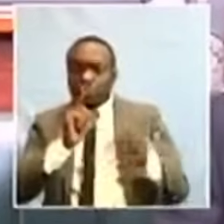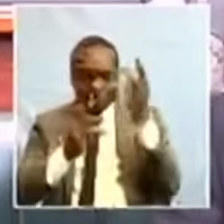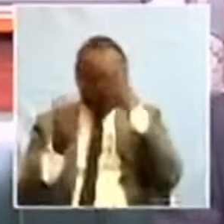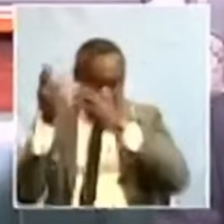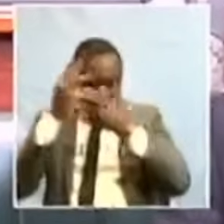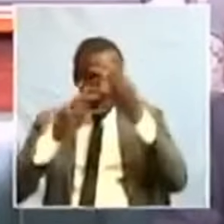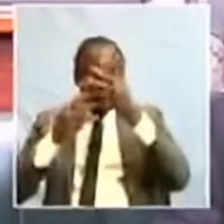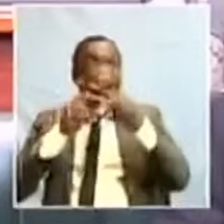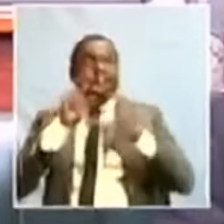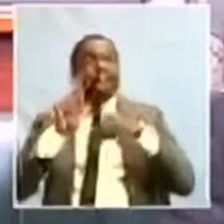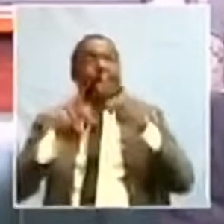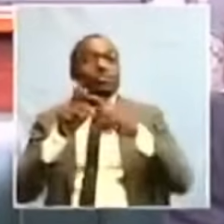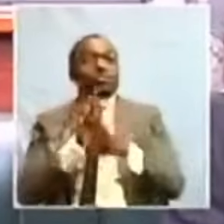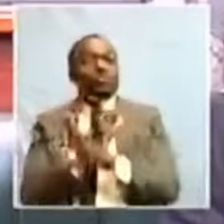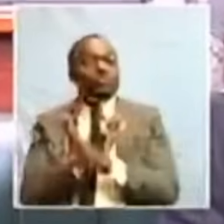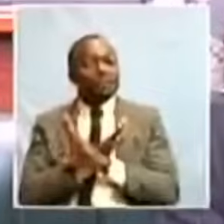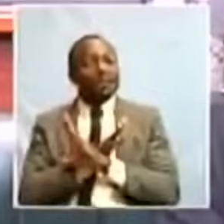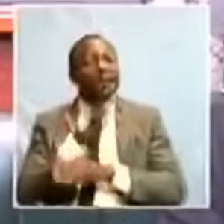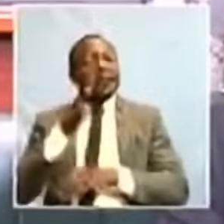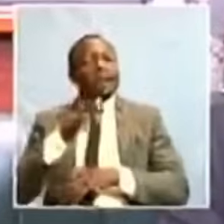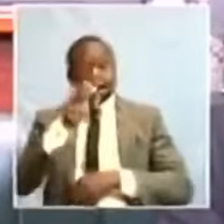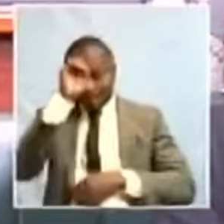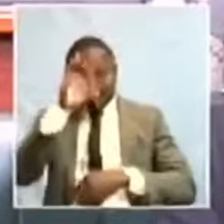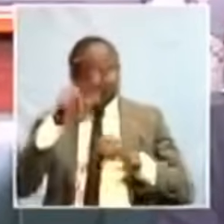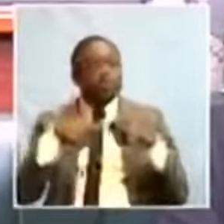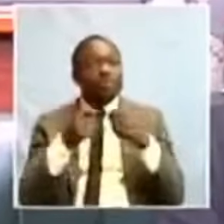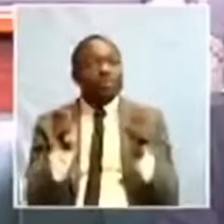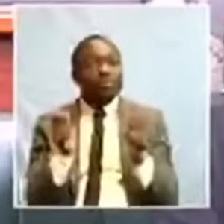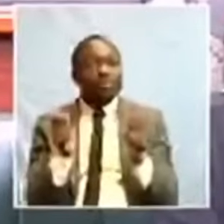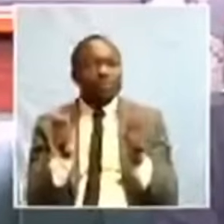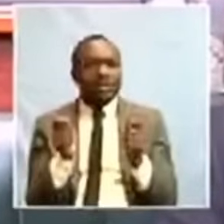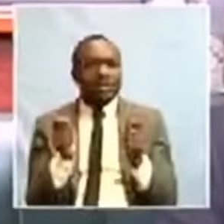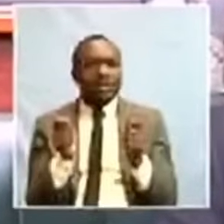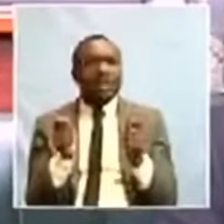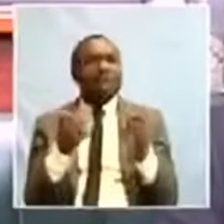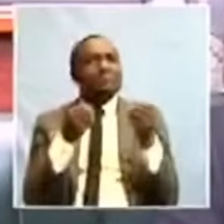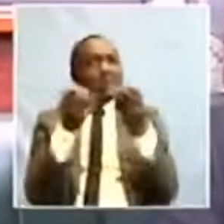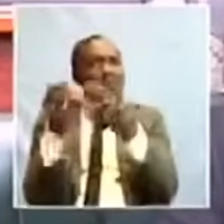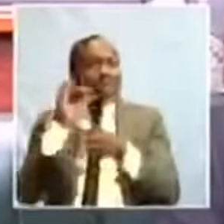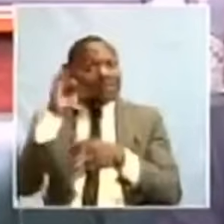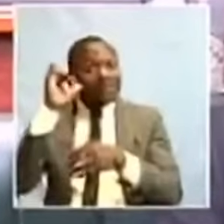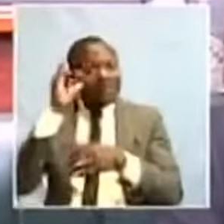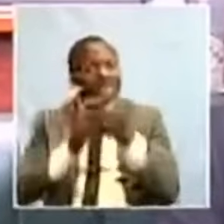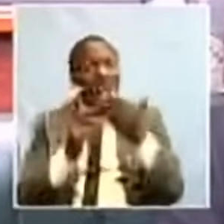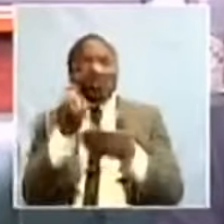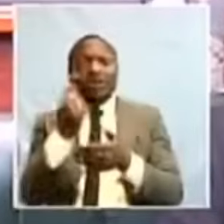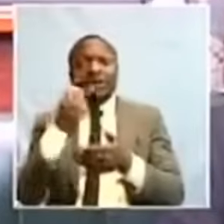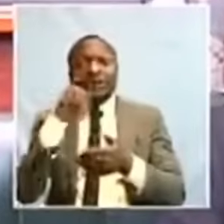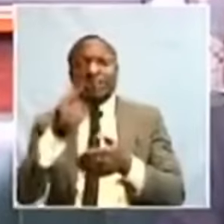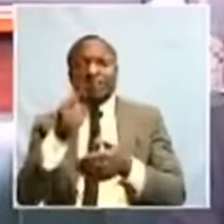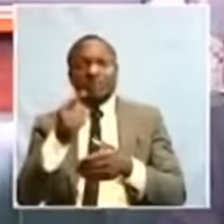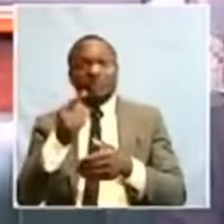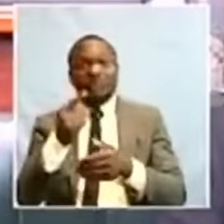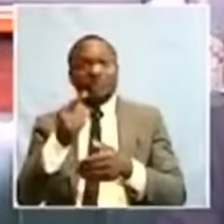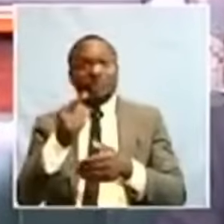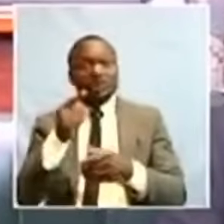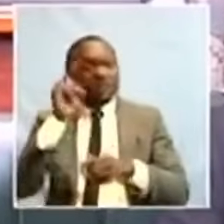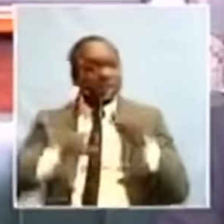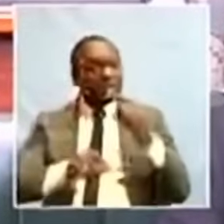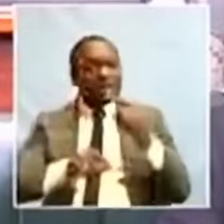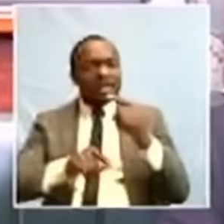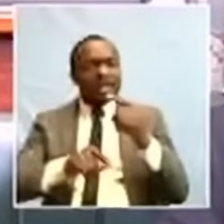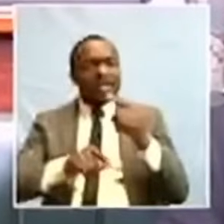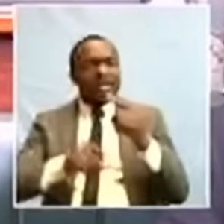the people of Zambia. Minds opening. Too many. Yesterday somebody said you can't go through